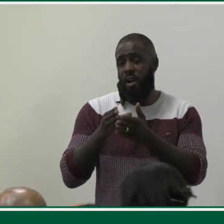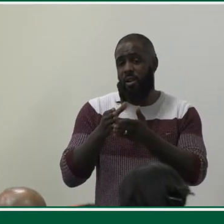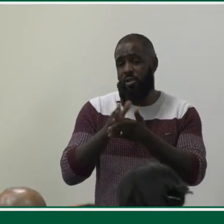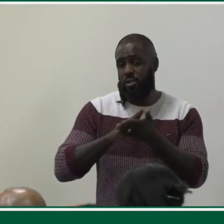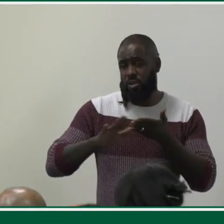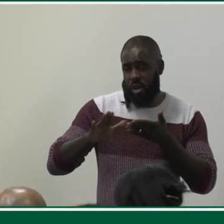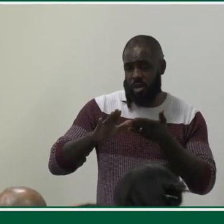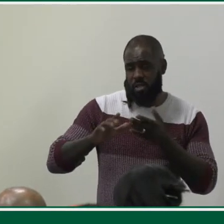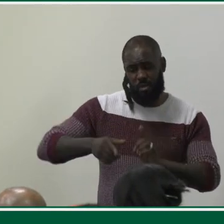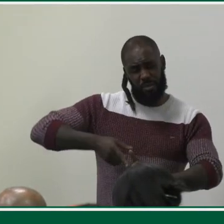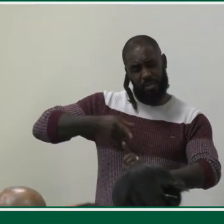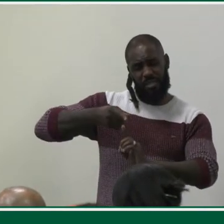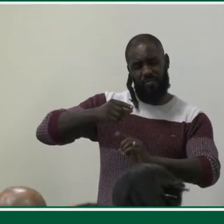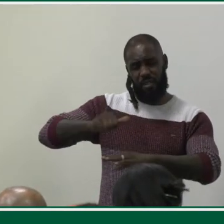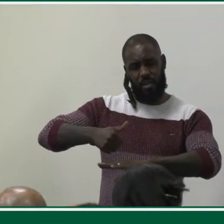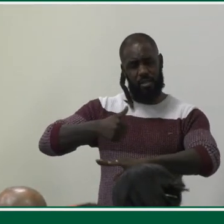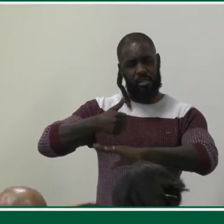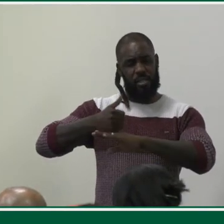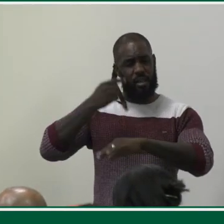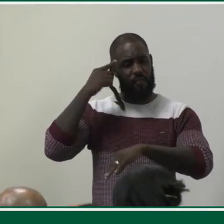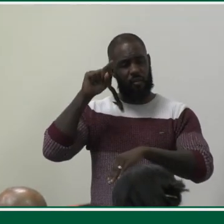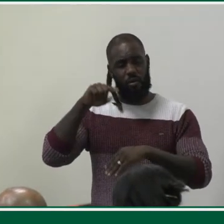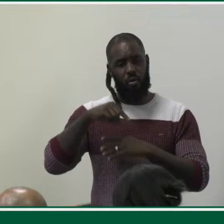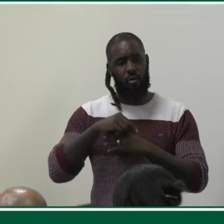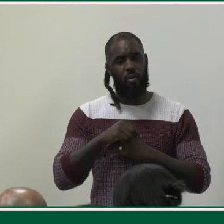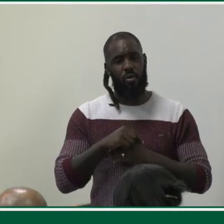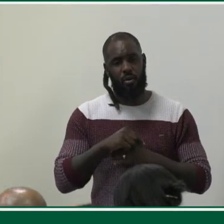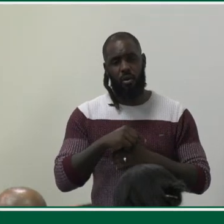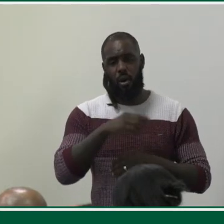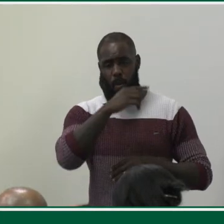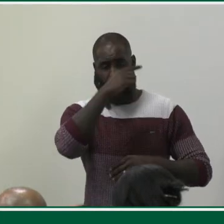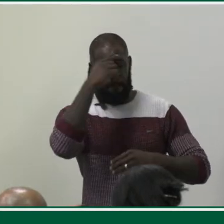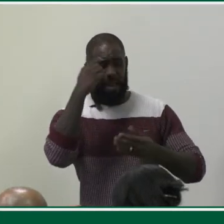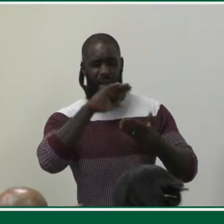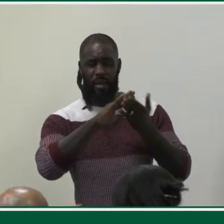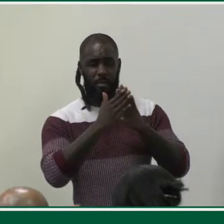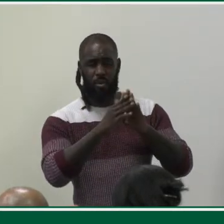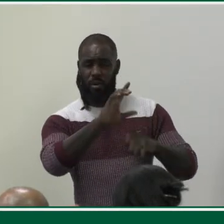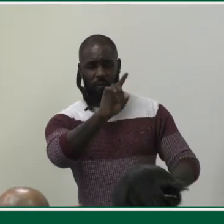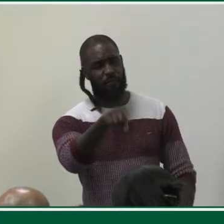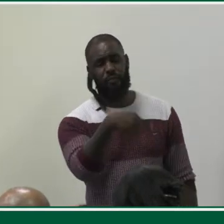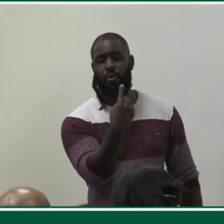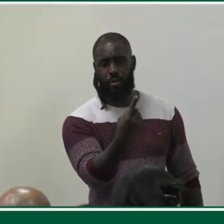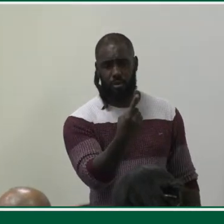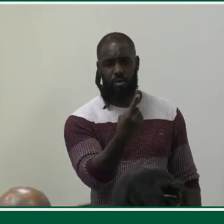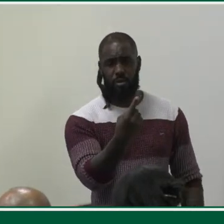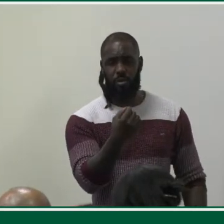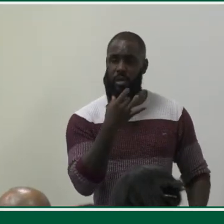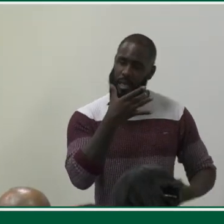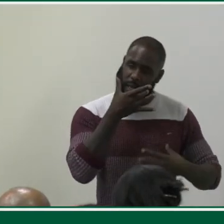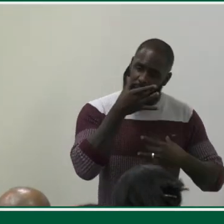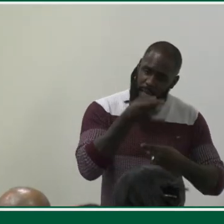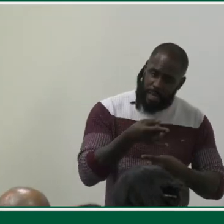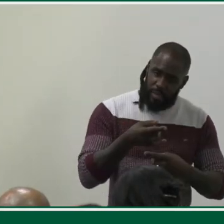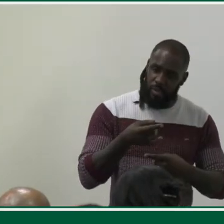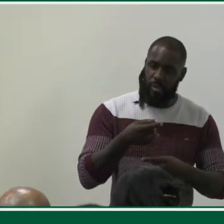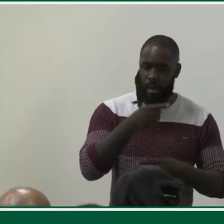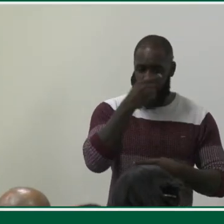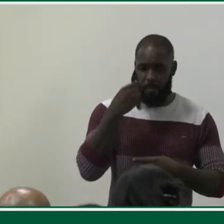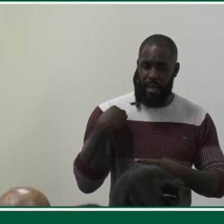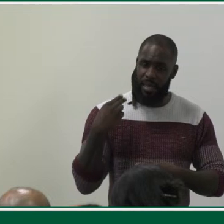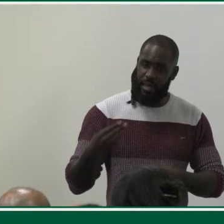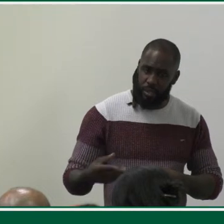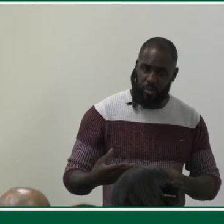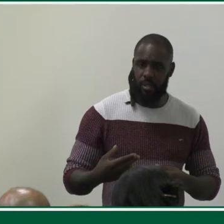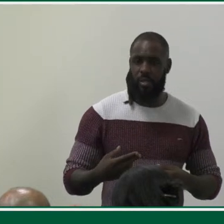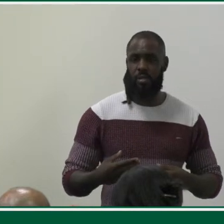specifically designed to serve students who are from the Black community, those who are interested in Black history, Black life, and